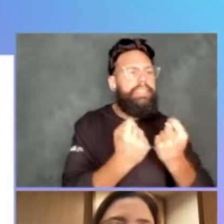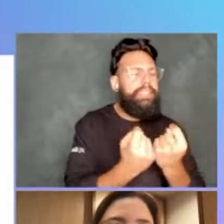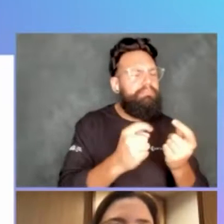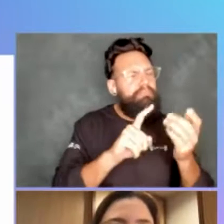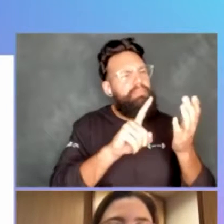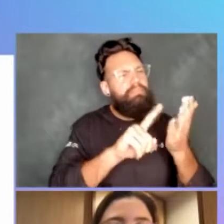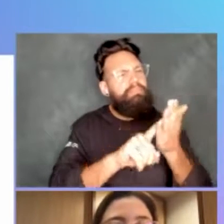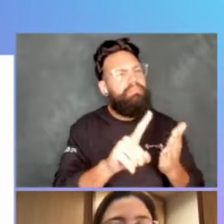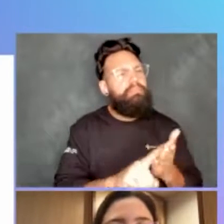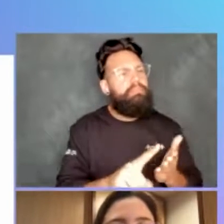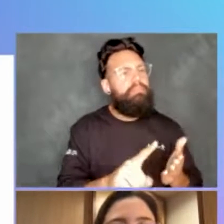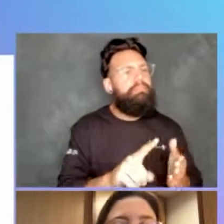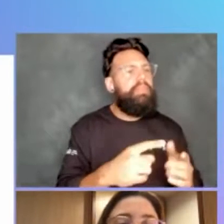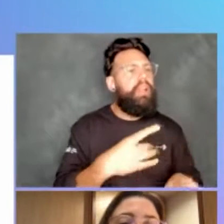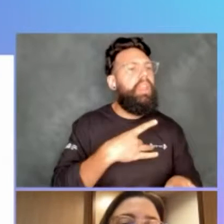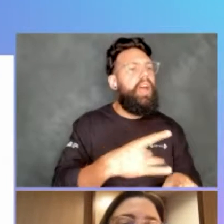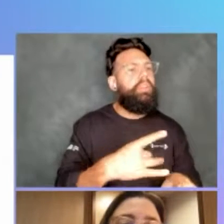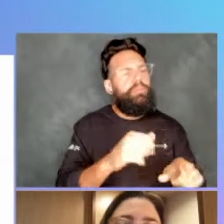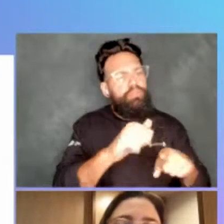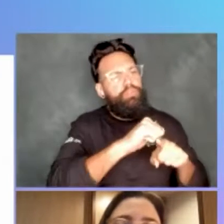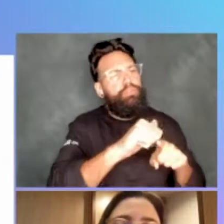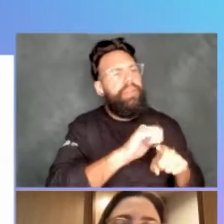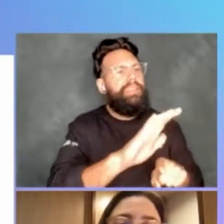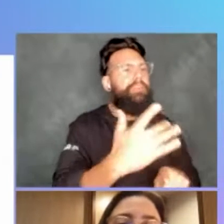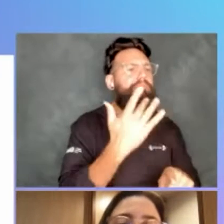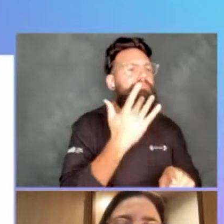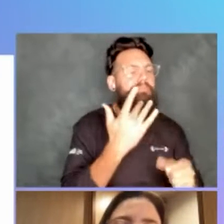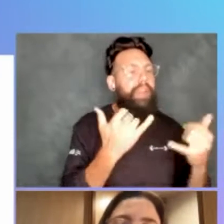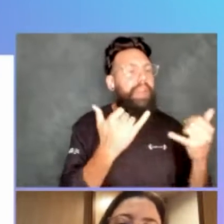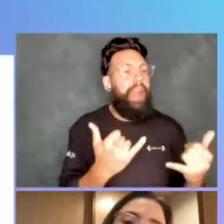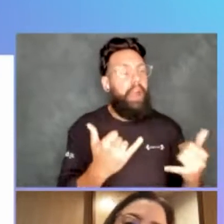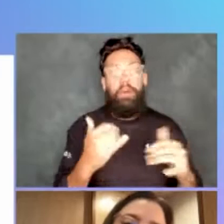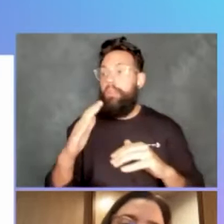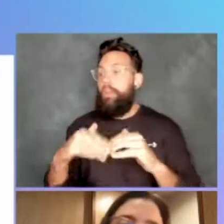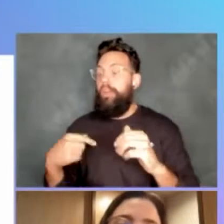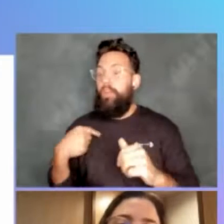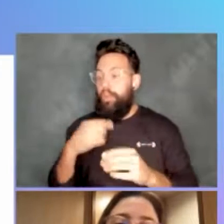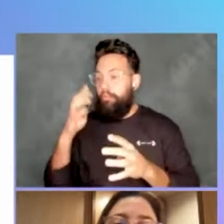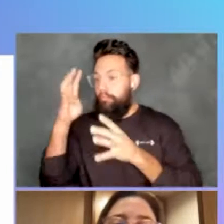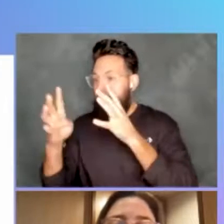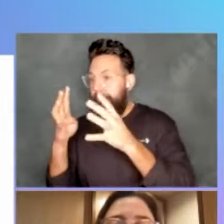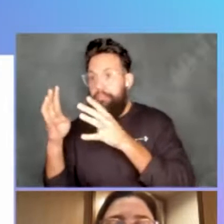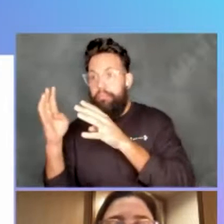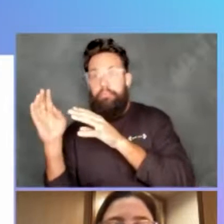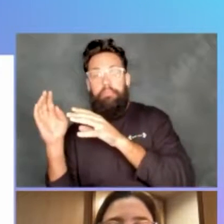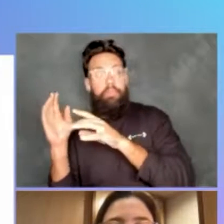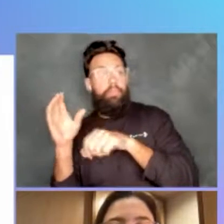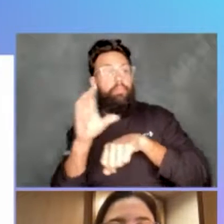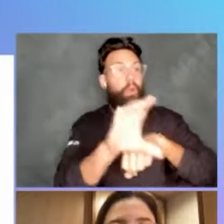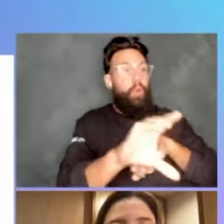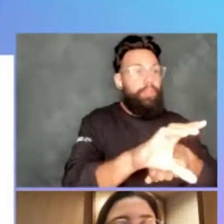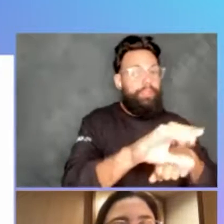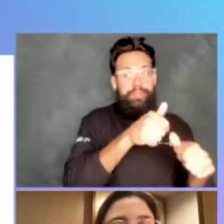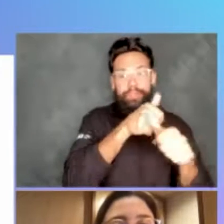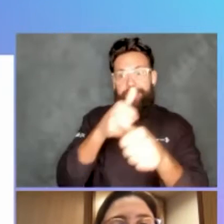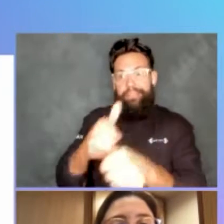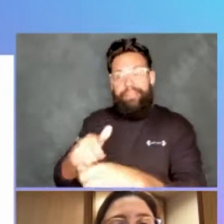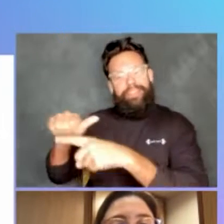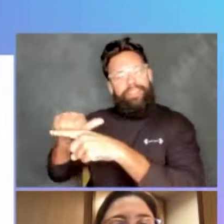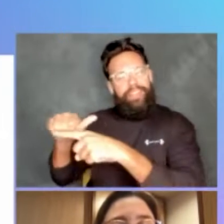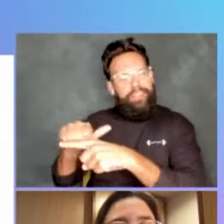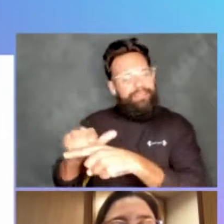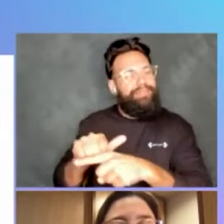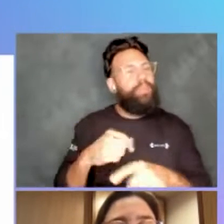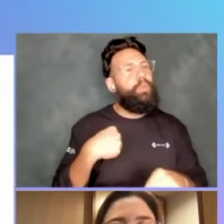than leading with a training solution. And once we knew how the teams liked to train, we then understood their ability levels